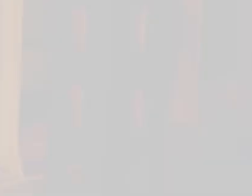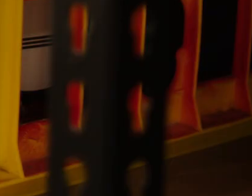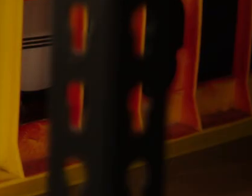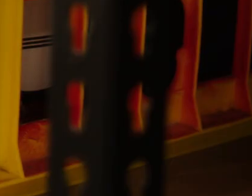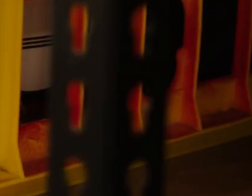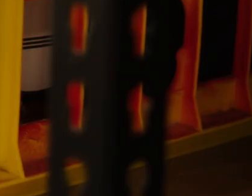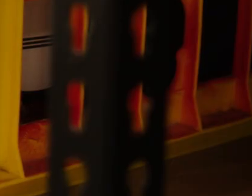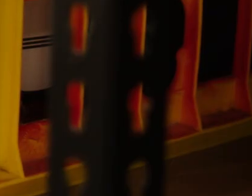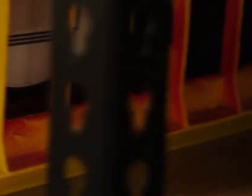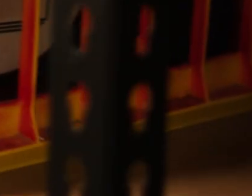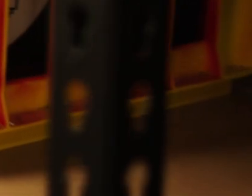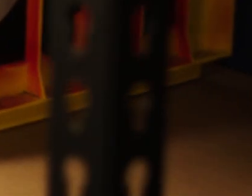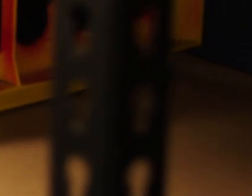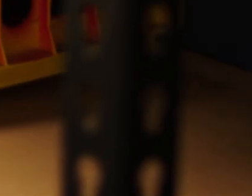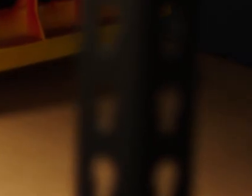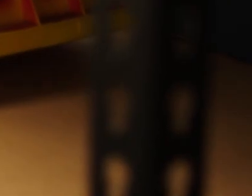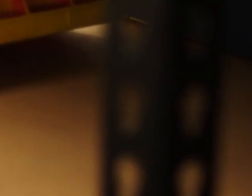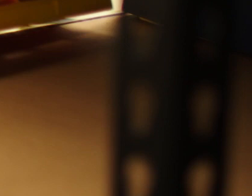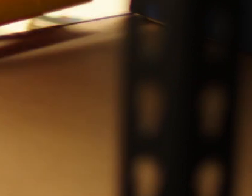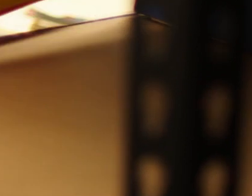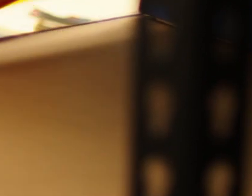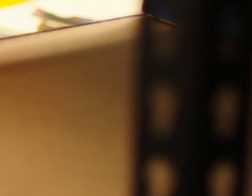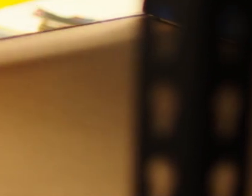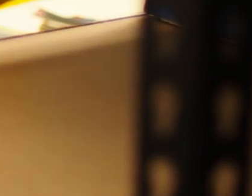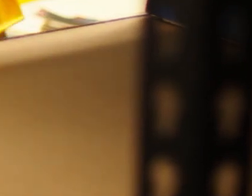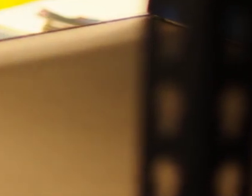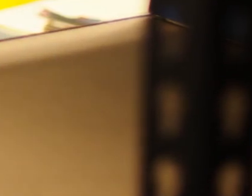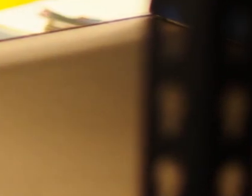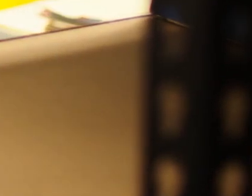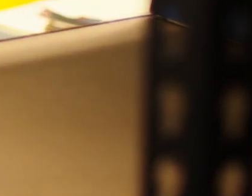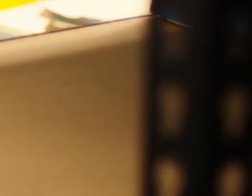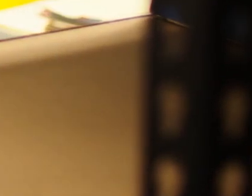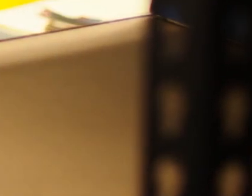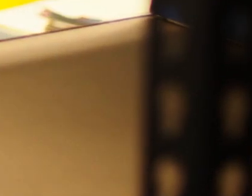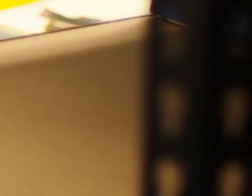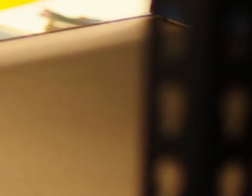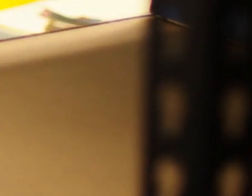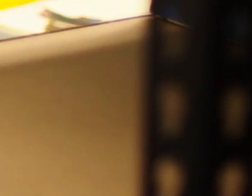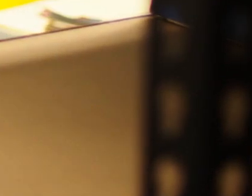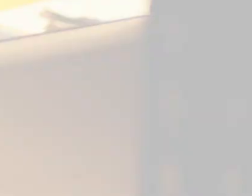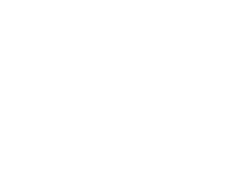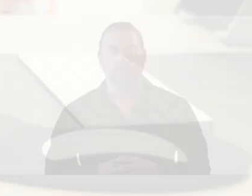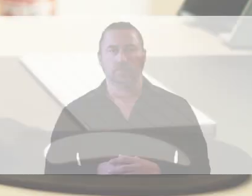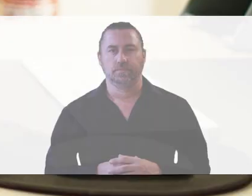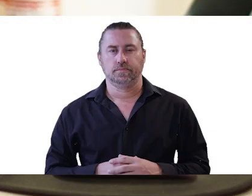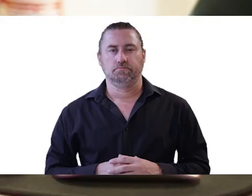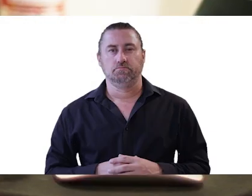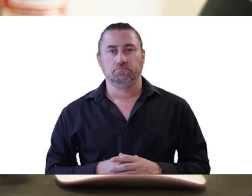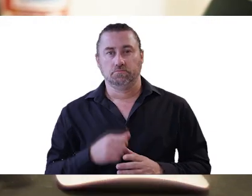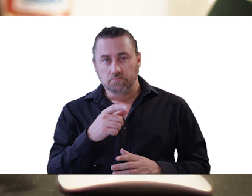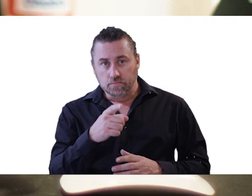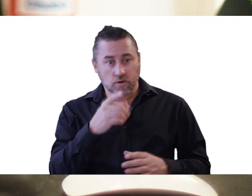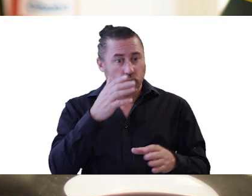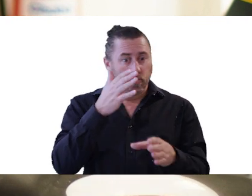Instead, Michaela faces the shelf, draws the crate towards her body before taking the full weight of the crate off the shelf. Green tick. If your role or